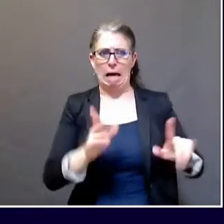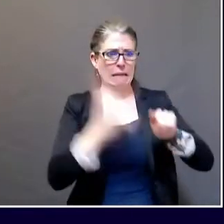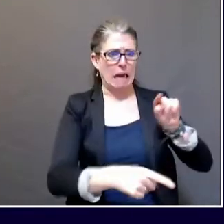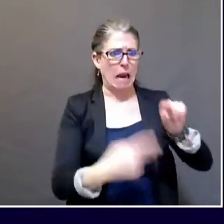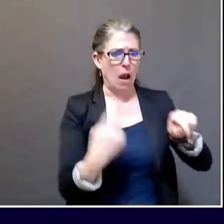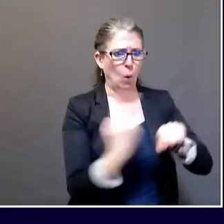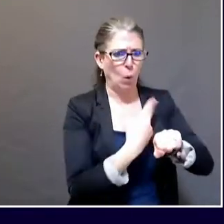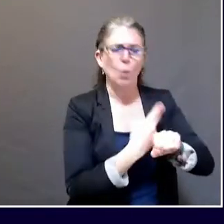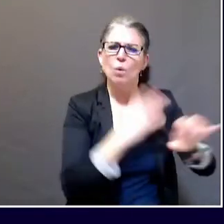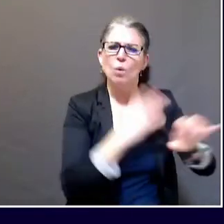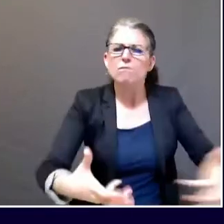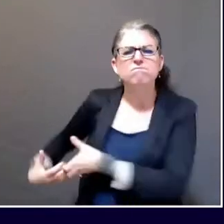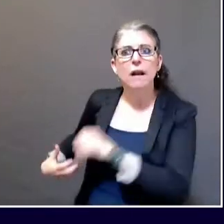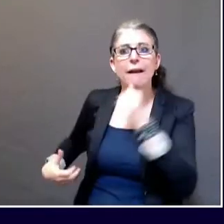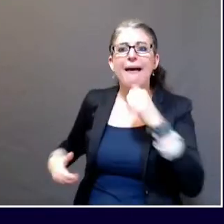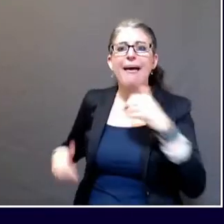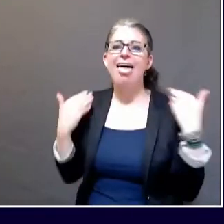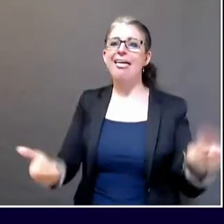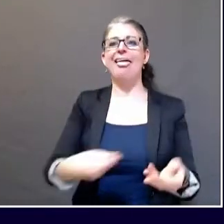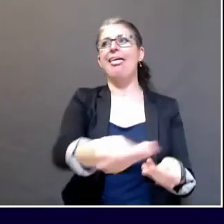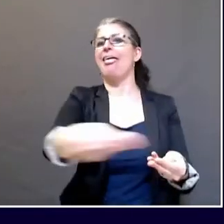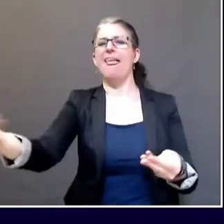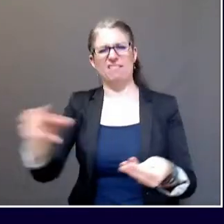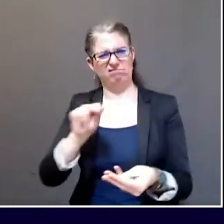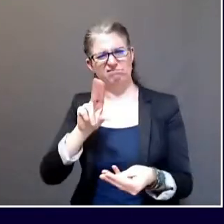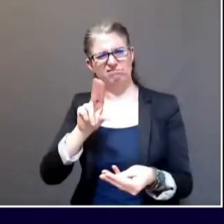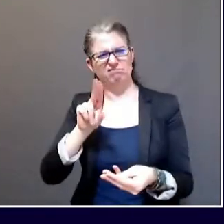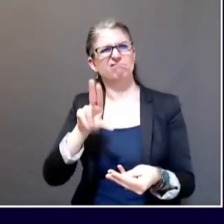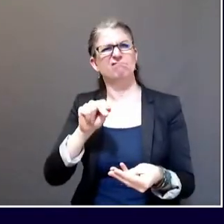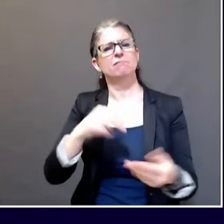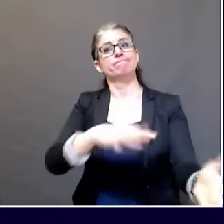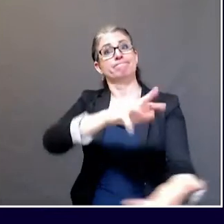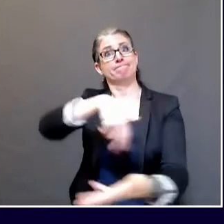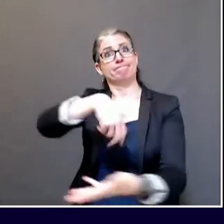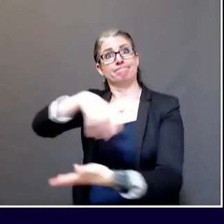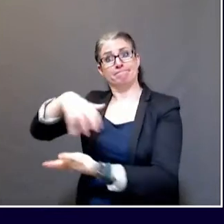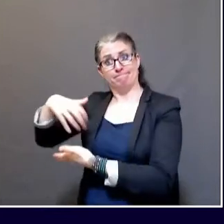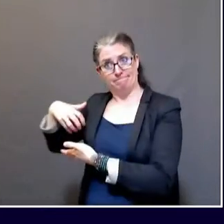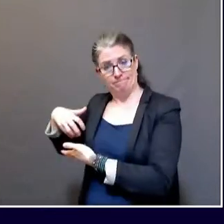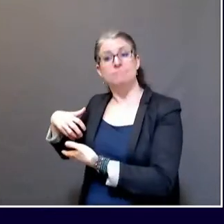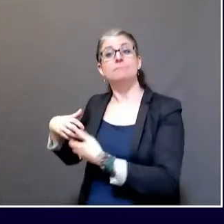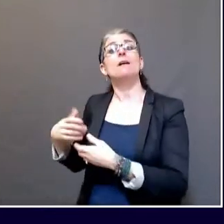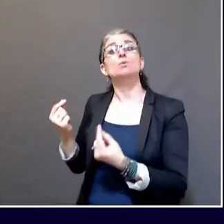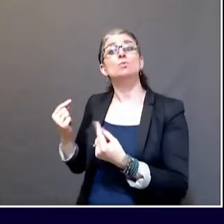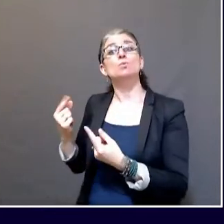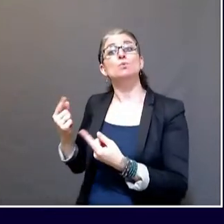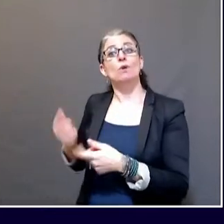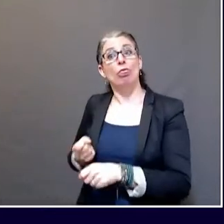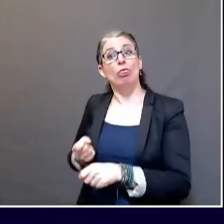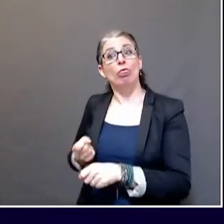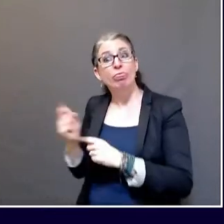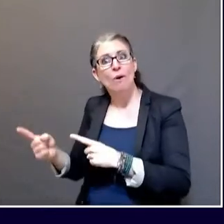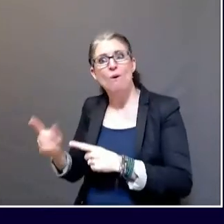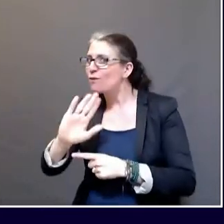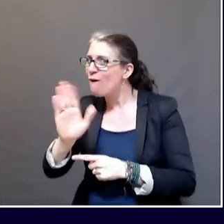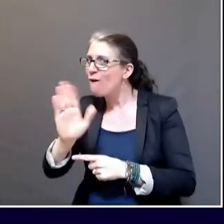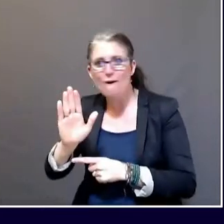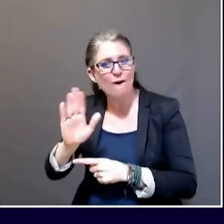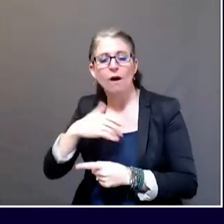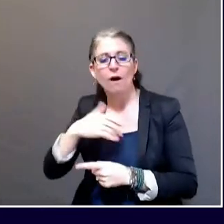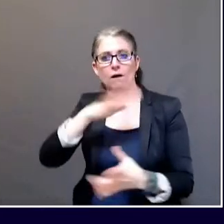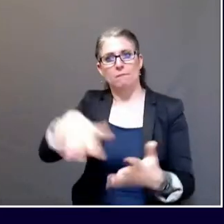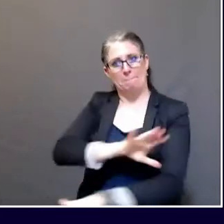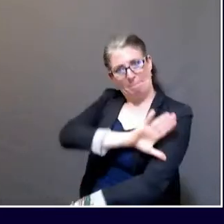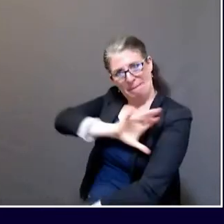will analyze scientifically whether that vaccine can ultimately be used or not. More information will be coming